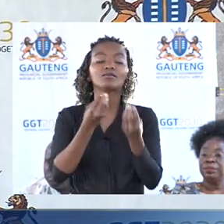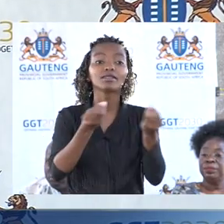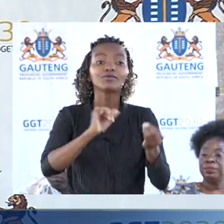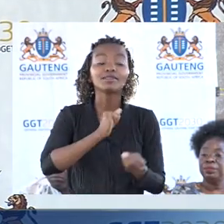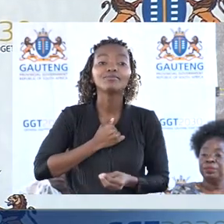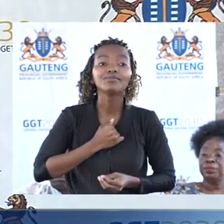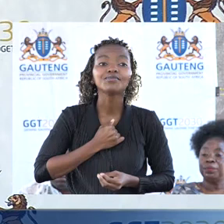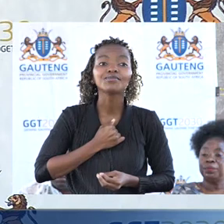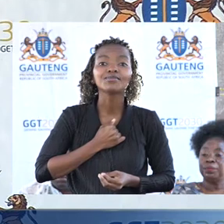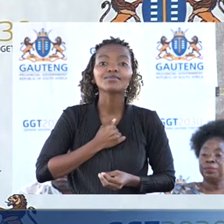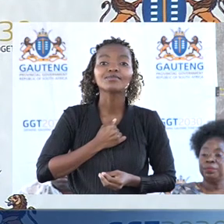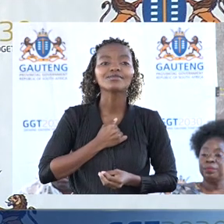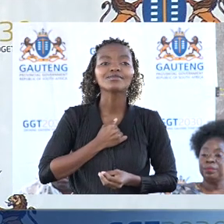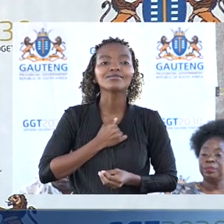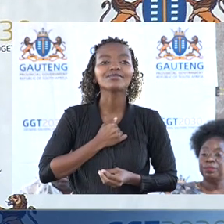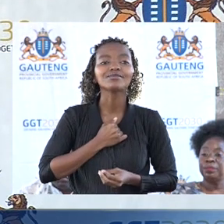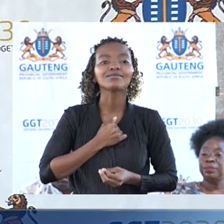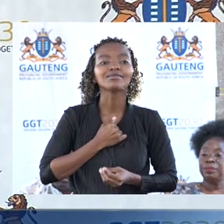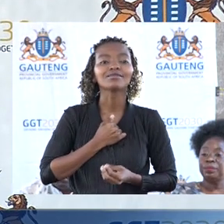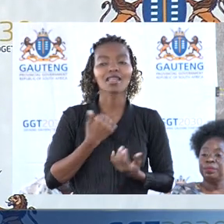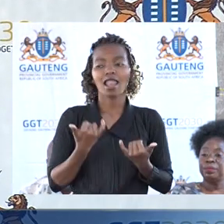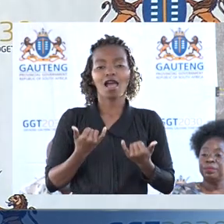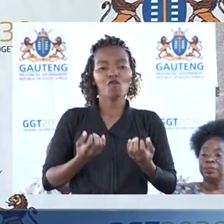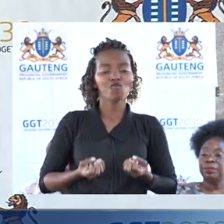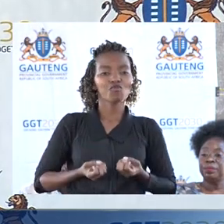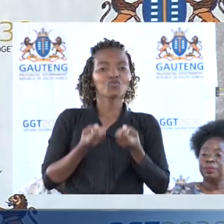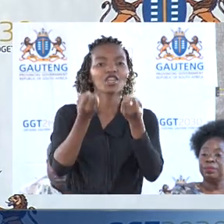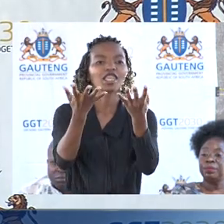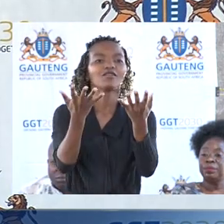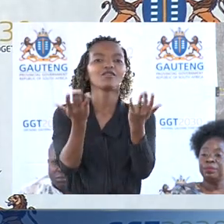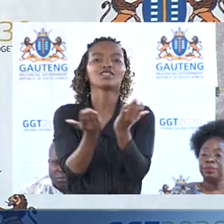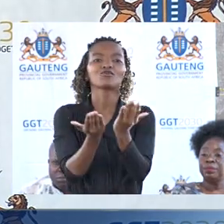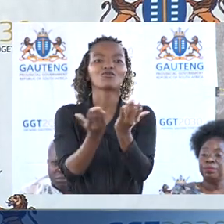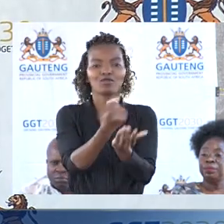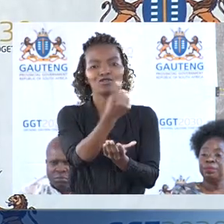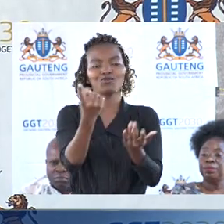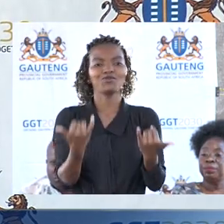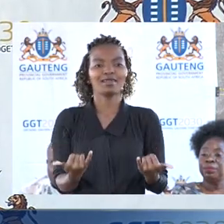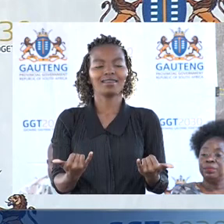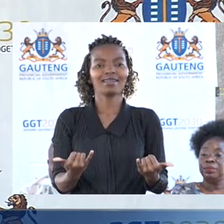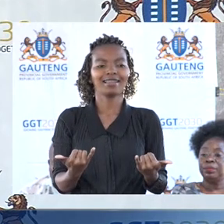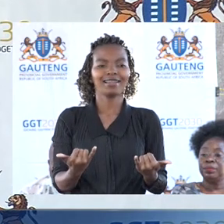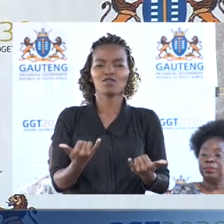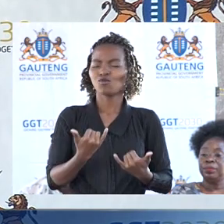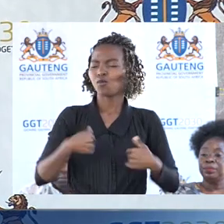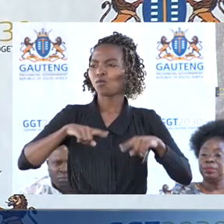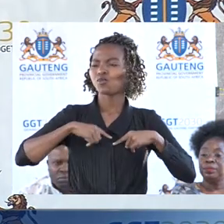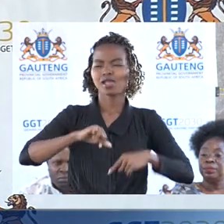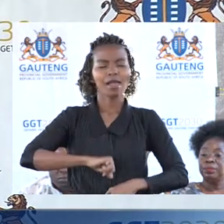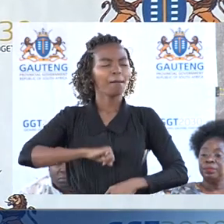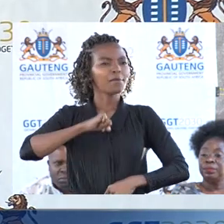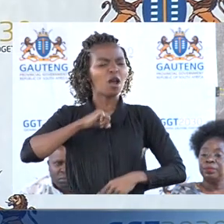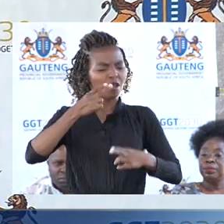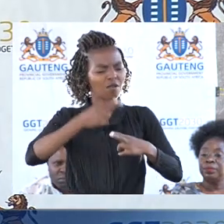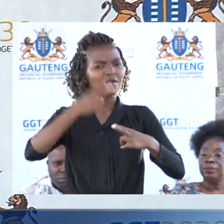Banabak, we are over this school to you today. We are proud that